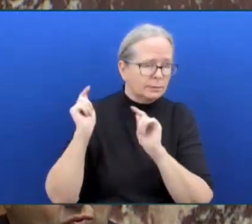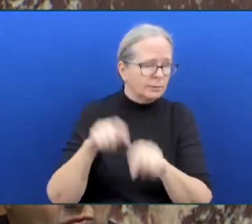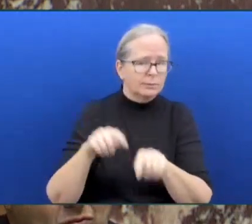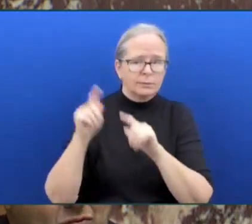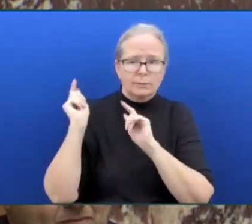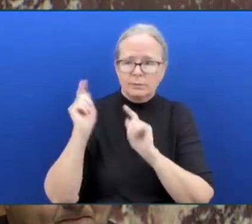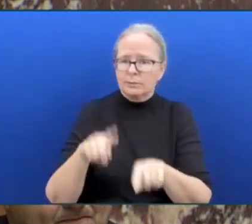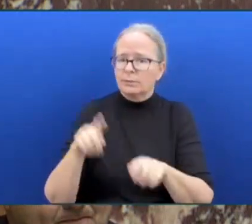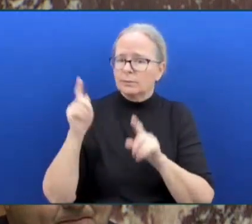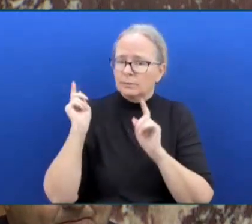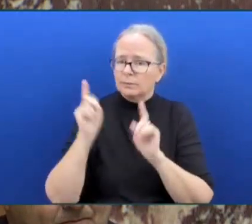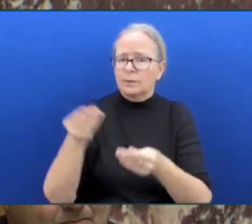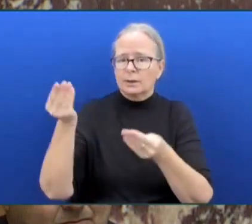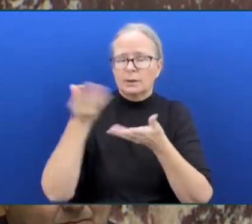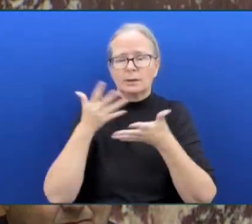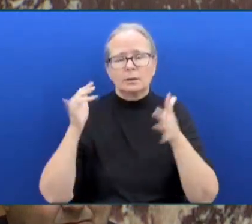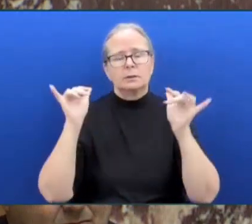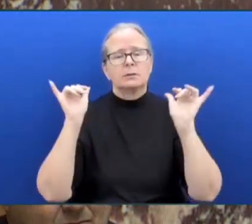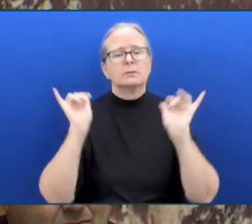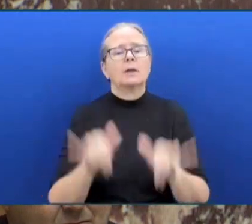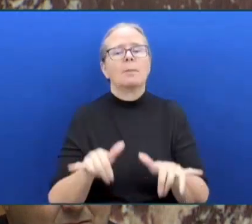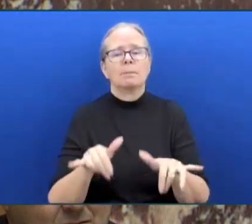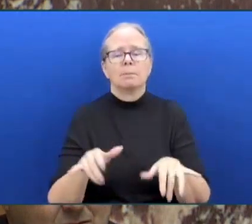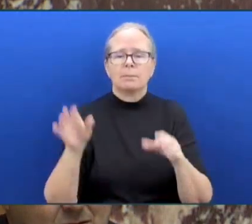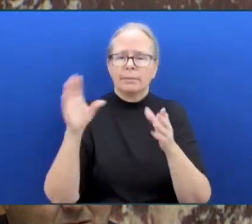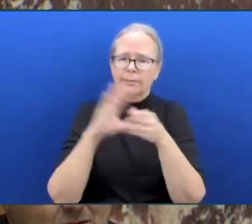exact same answer: we're working on it.